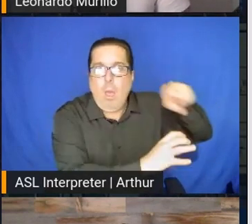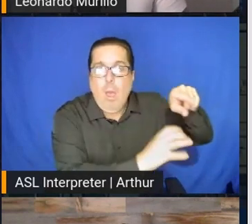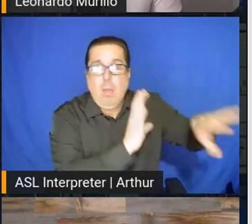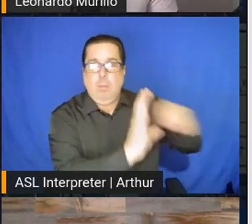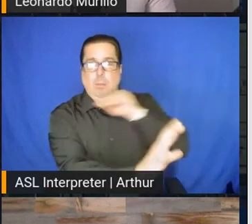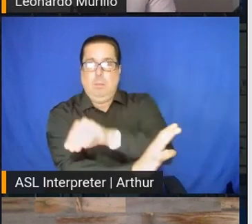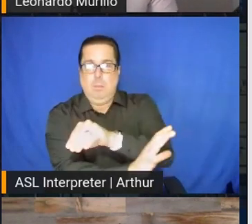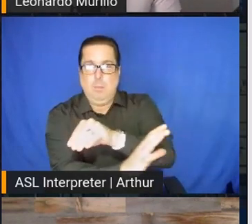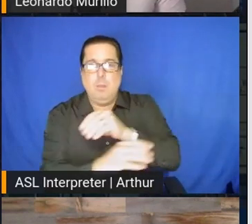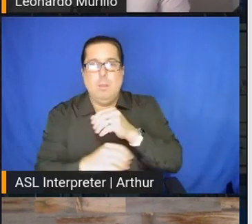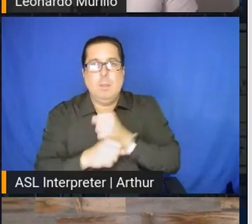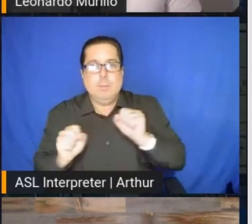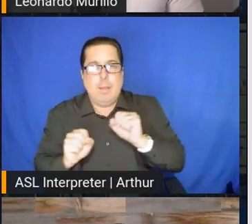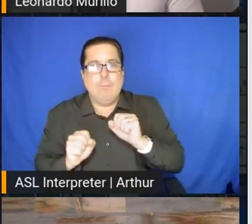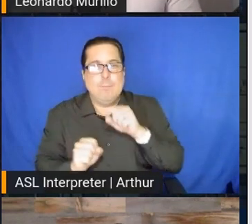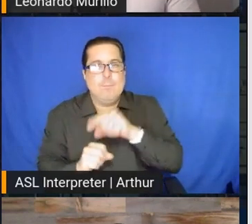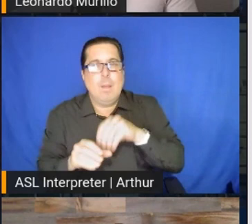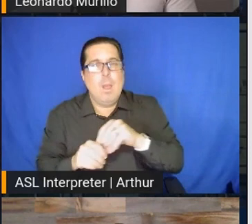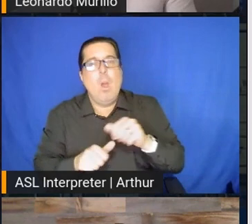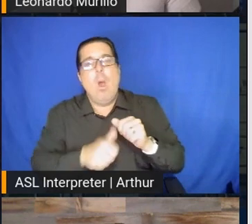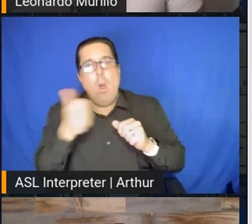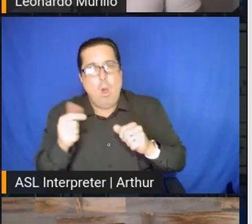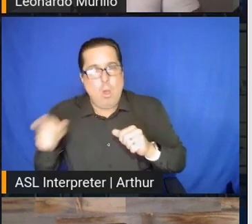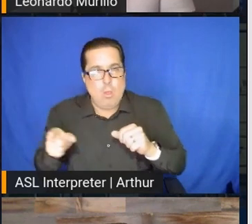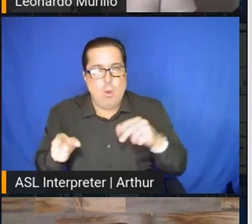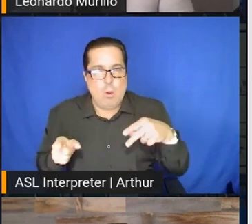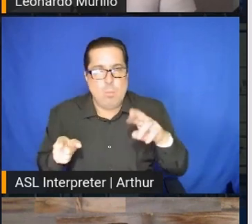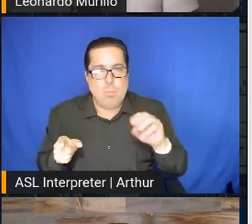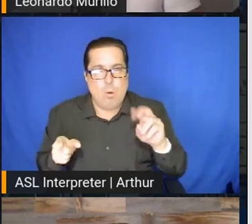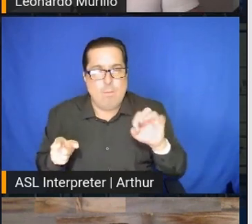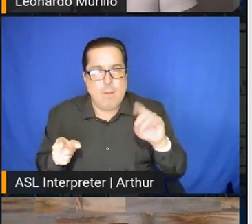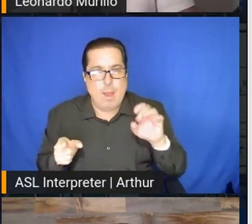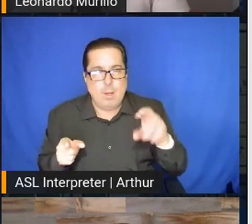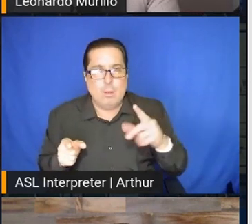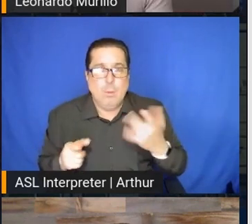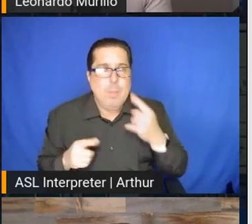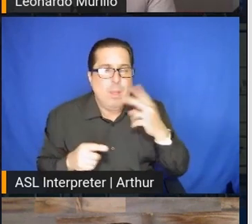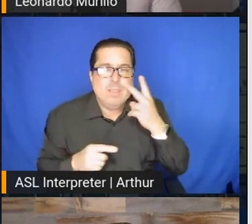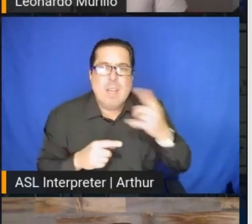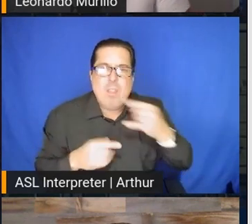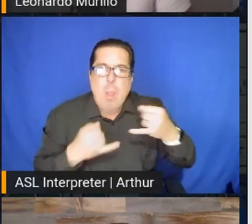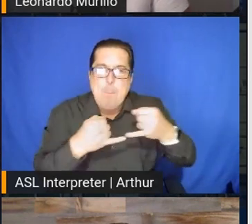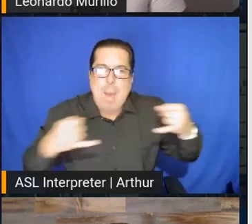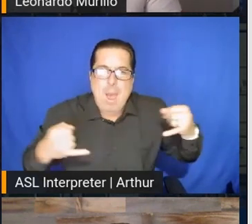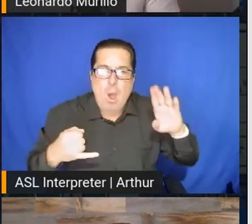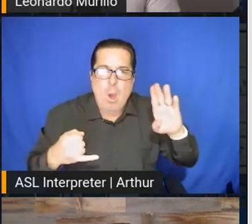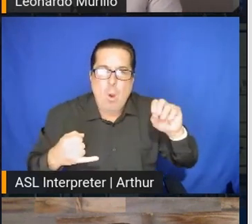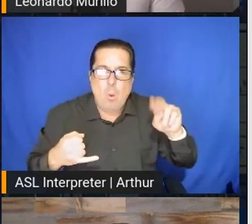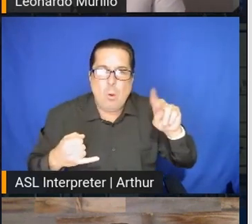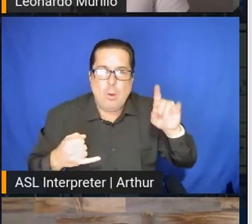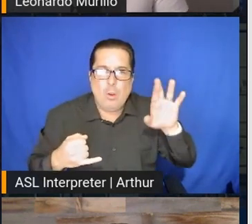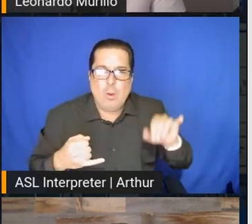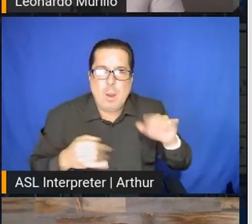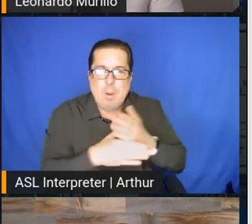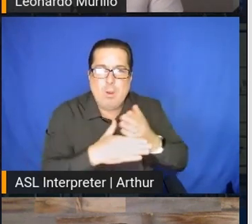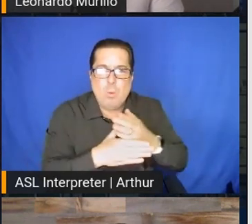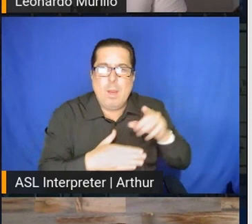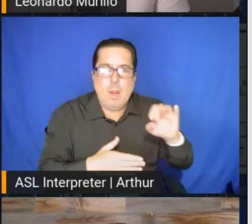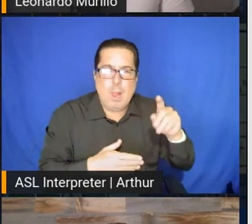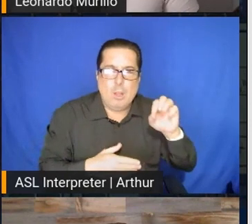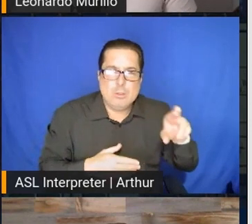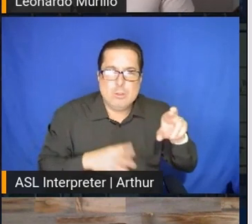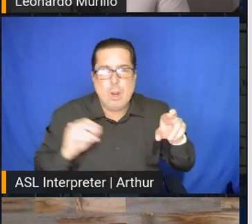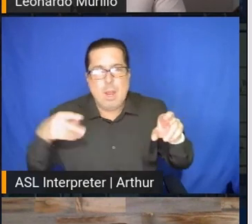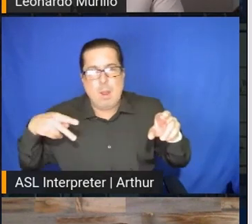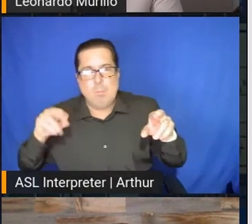right? And we talked about this boundary between provider and cluster, right? So if, for example,